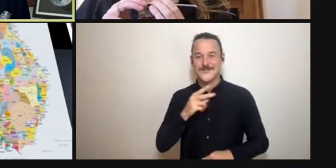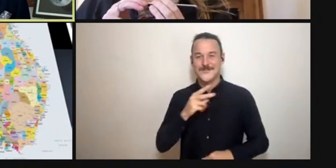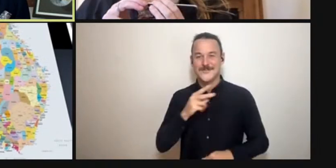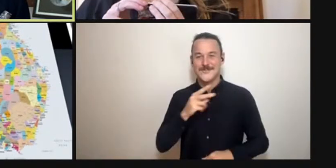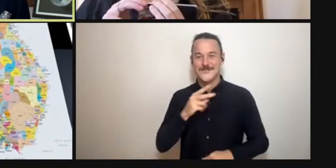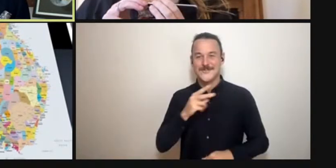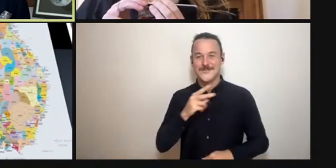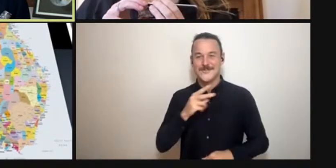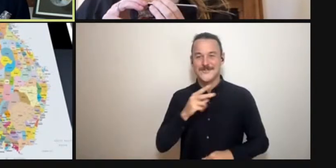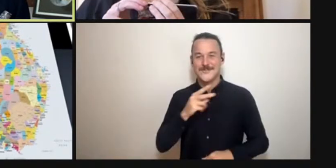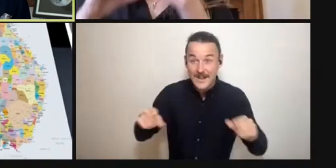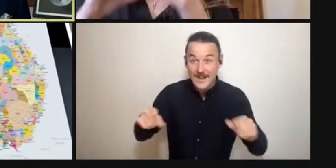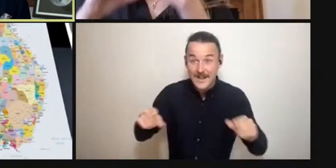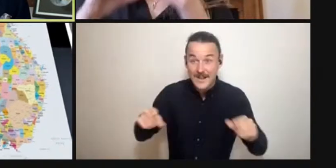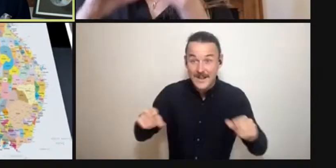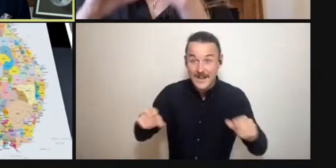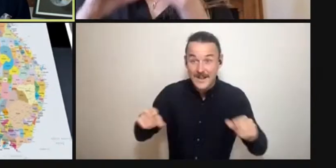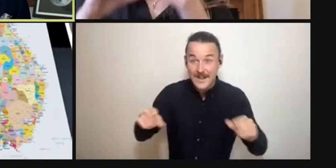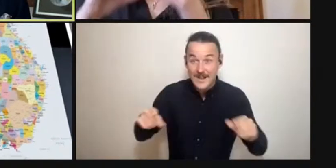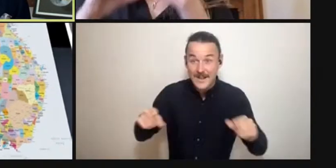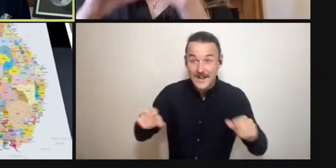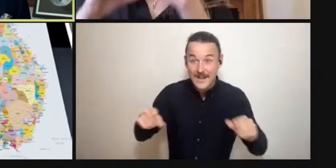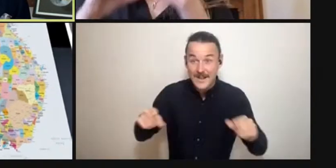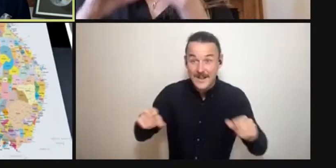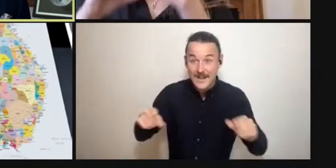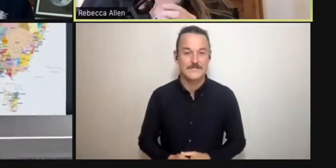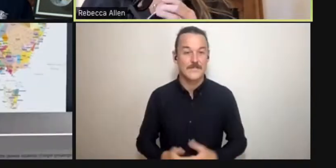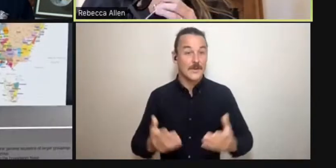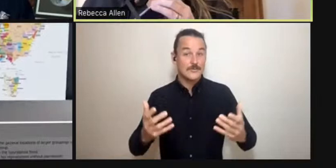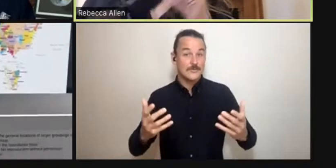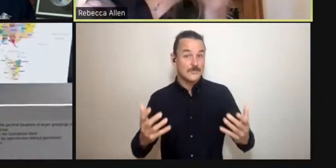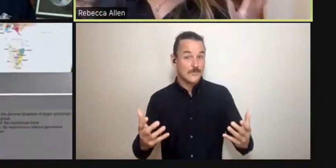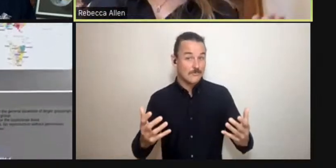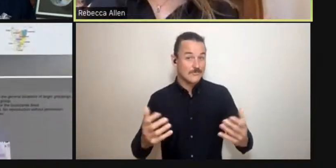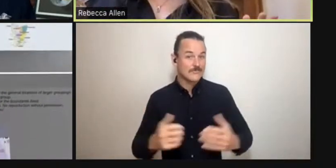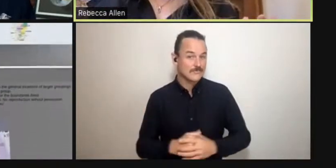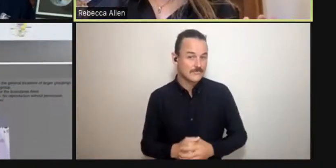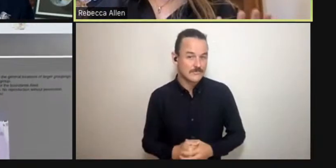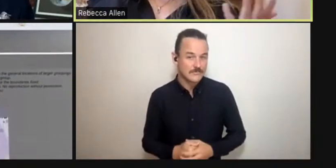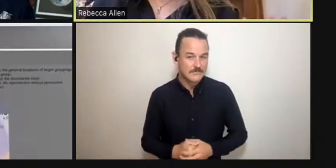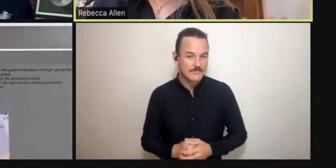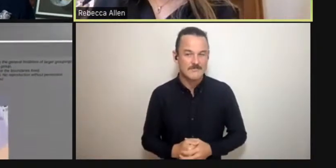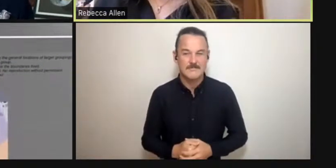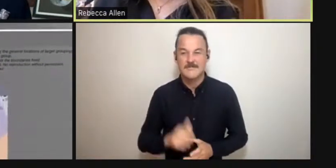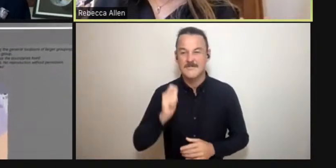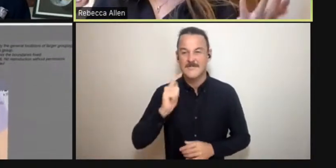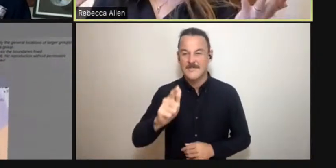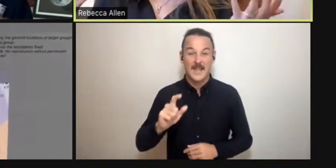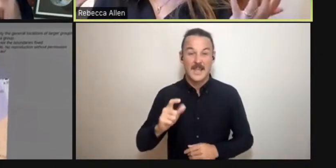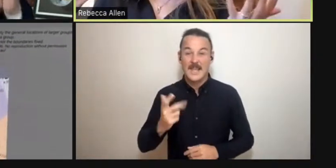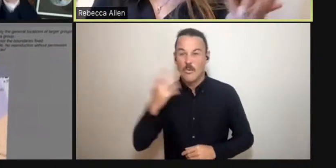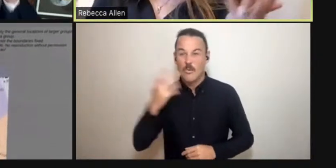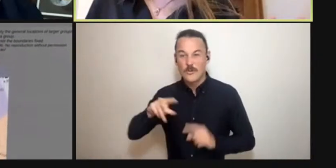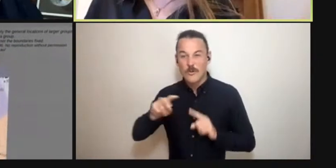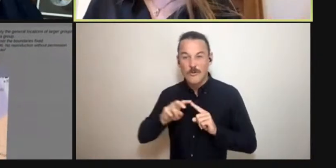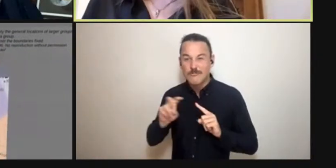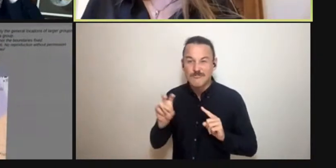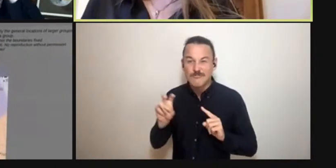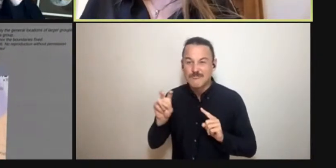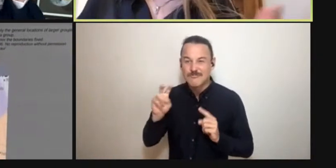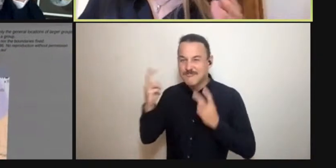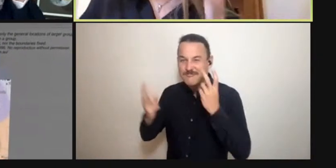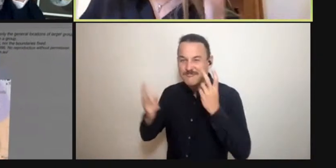where are we going to go? So I believe, just, like any good journey, we have to start with where we